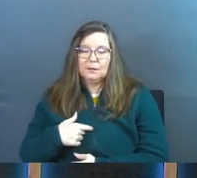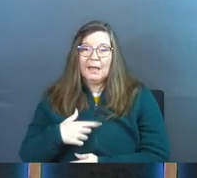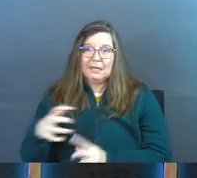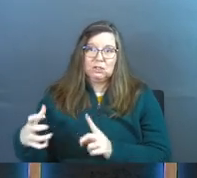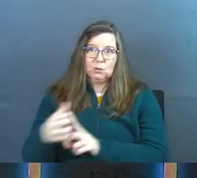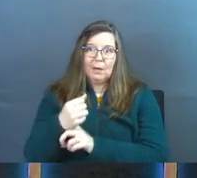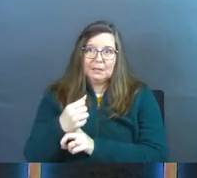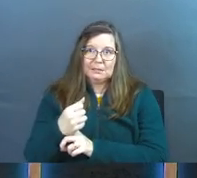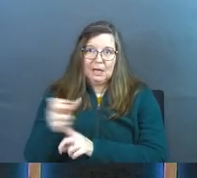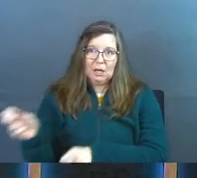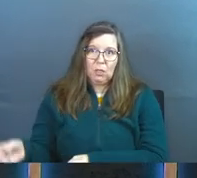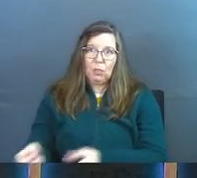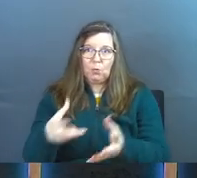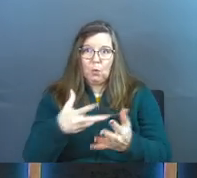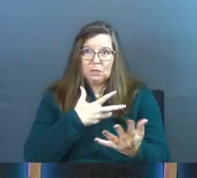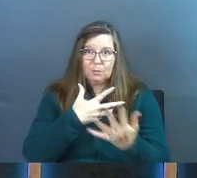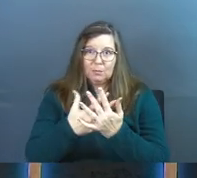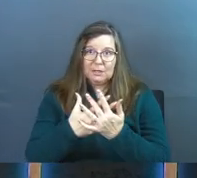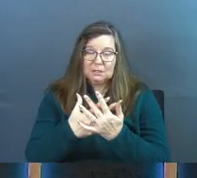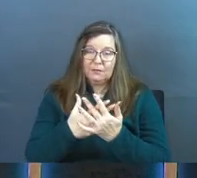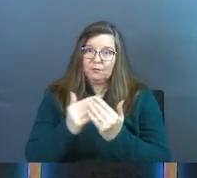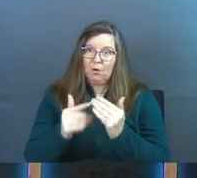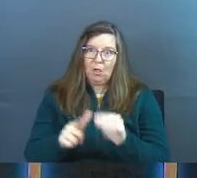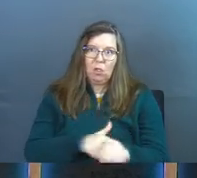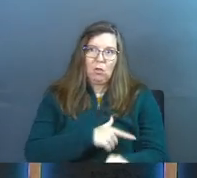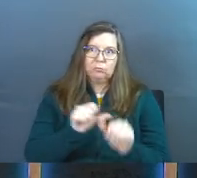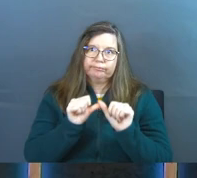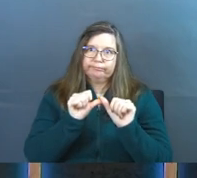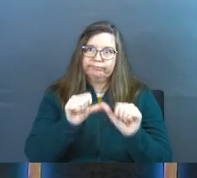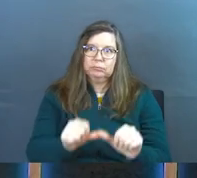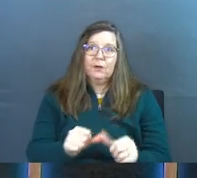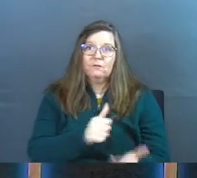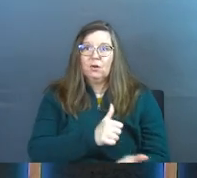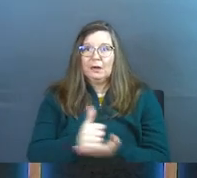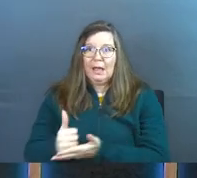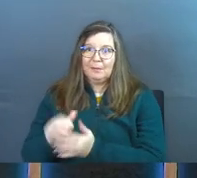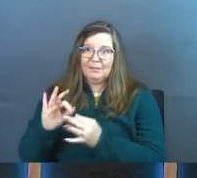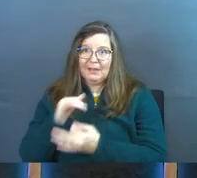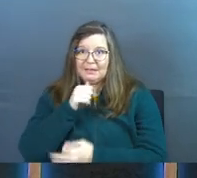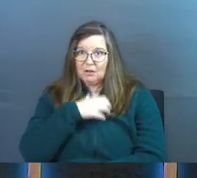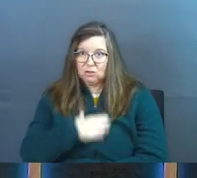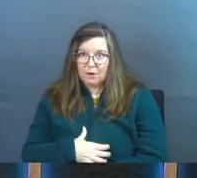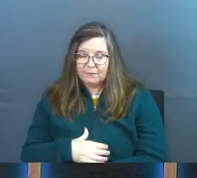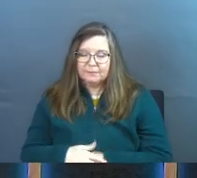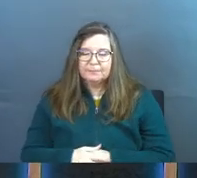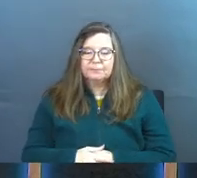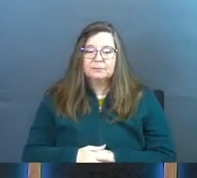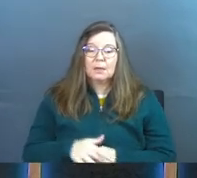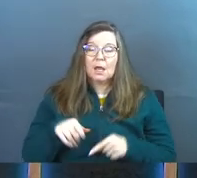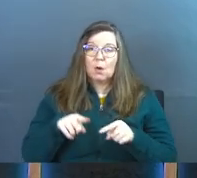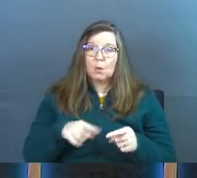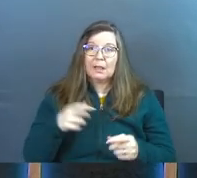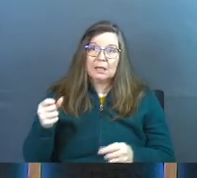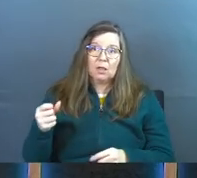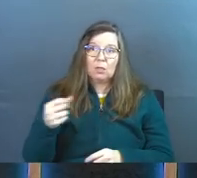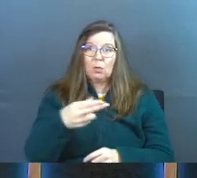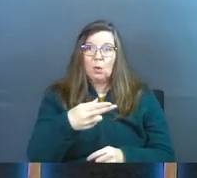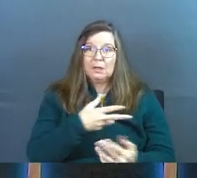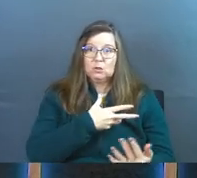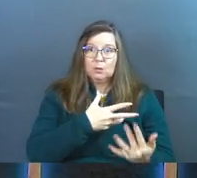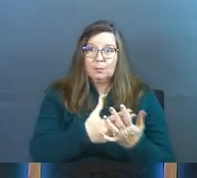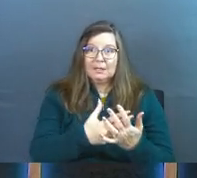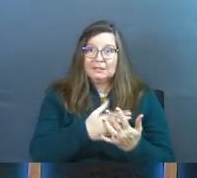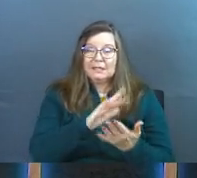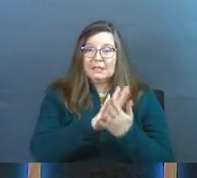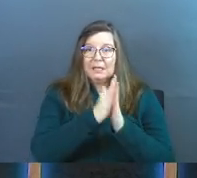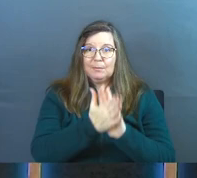he's arrested, and he's thrown into prison for way too long just for helping his family not starve. And while he gets thrown into